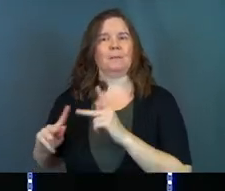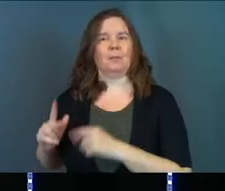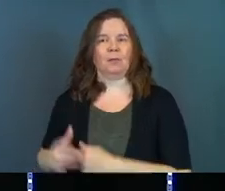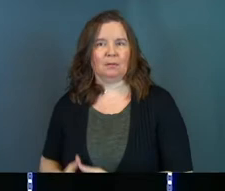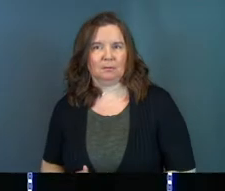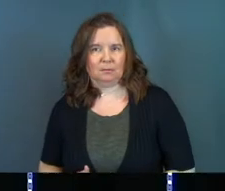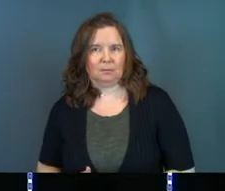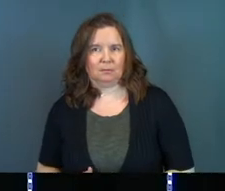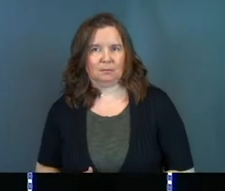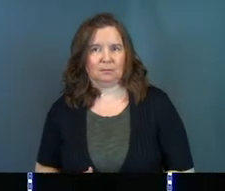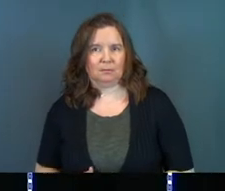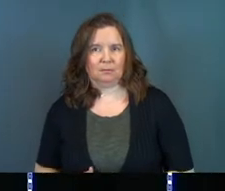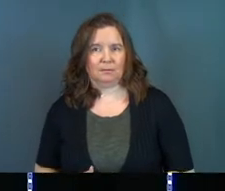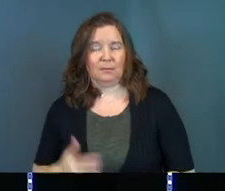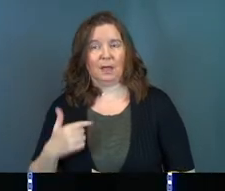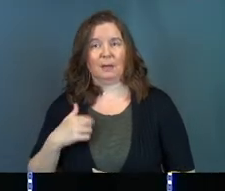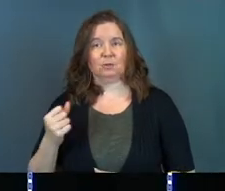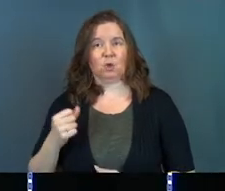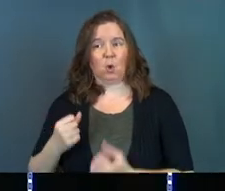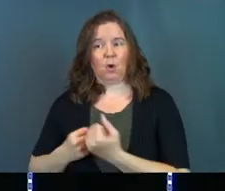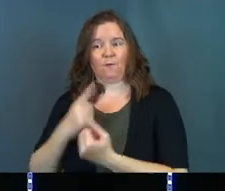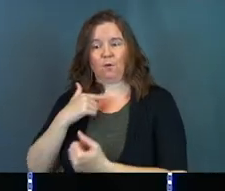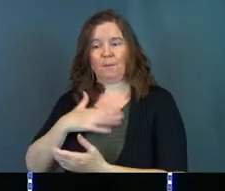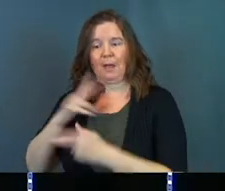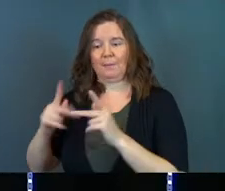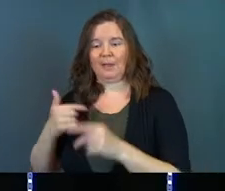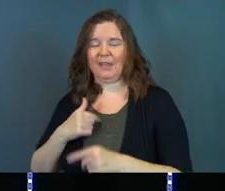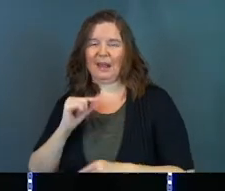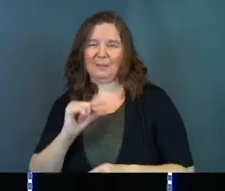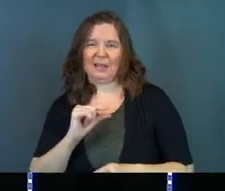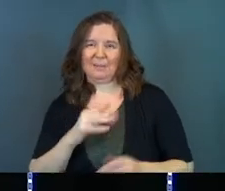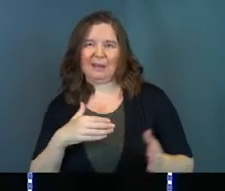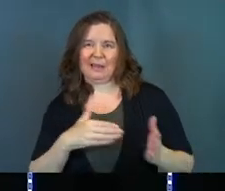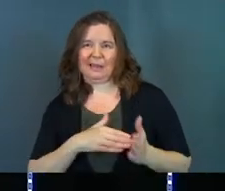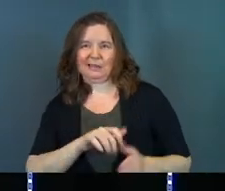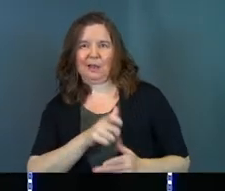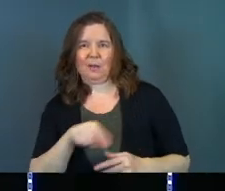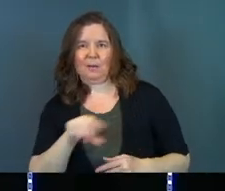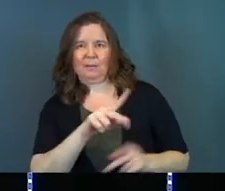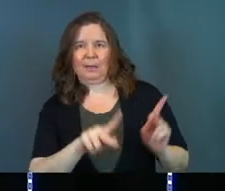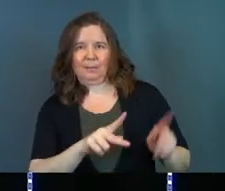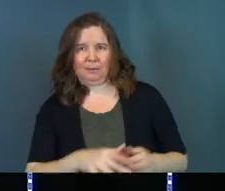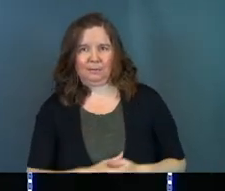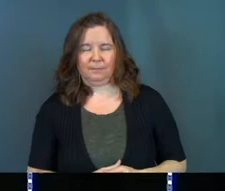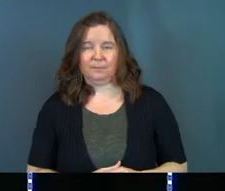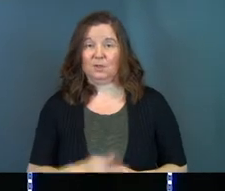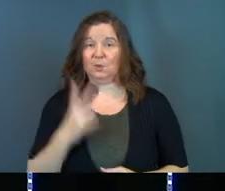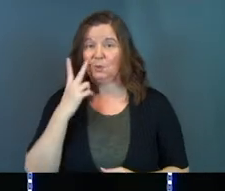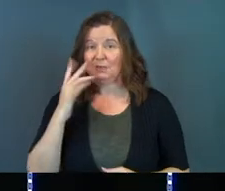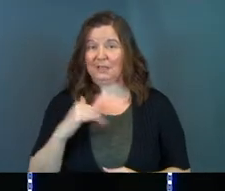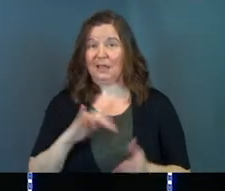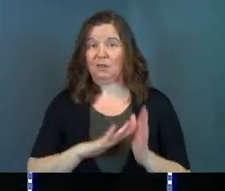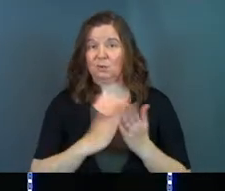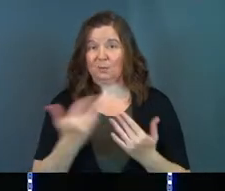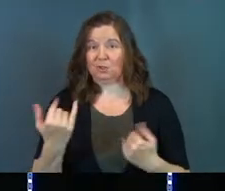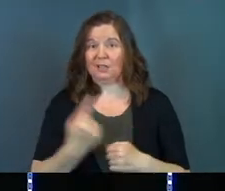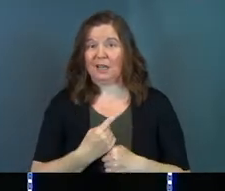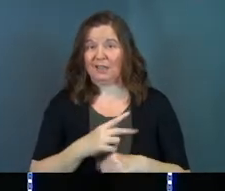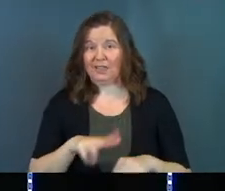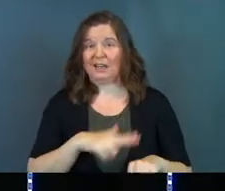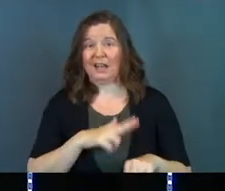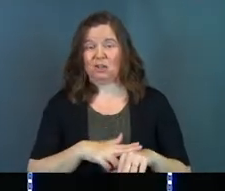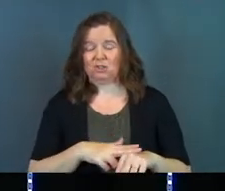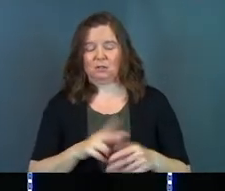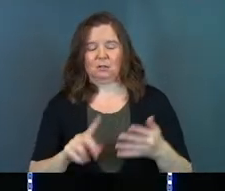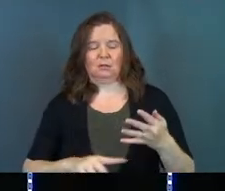people. I'm so for my people that I'm a little bit against other people. You're going to see that in the scripture today: